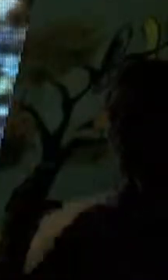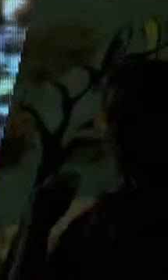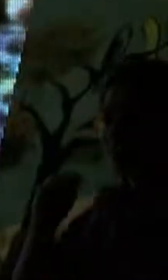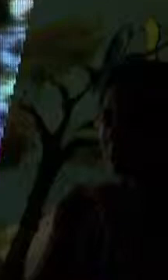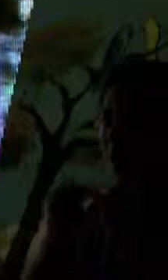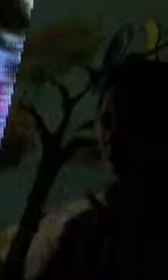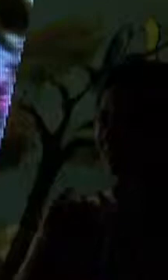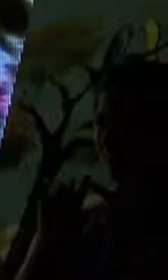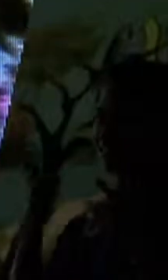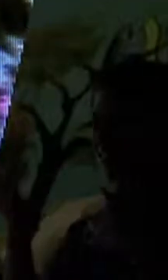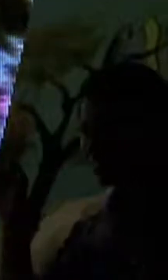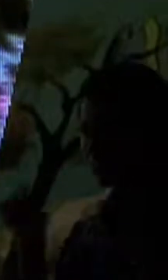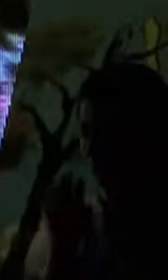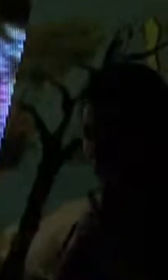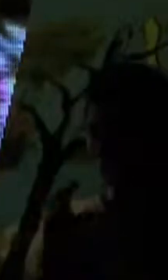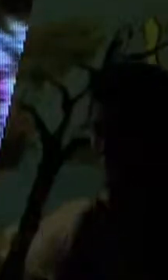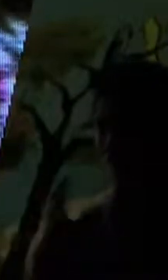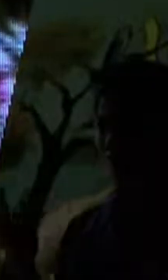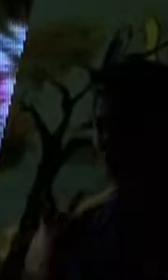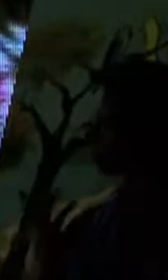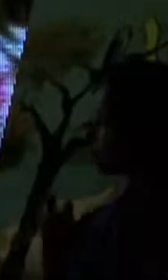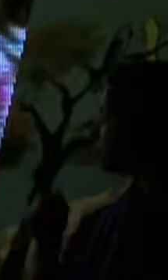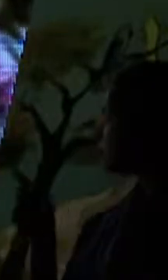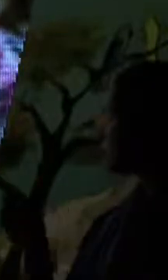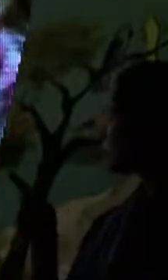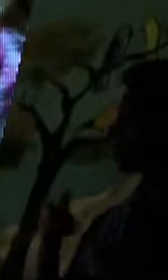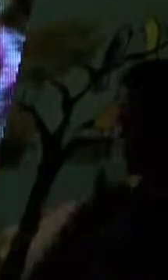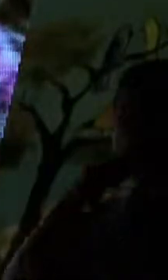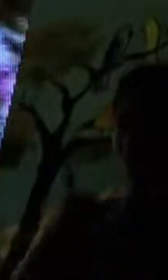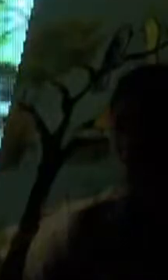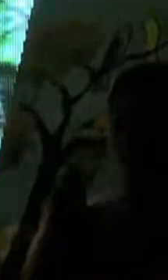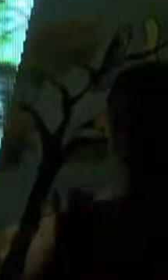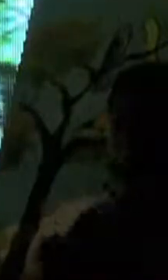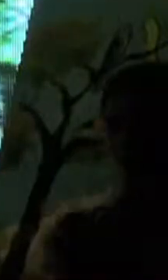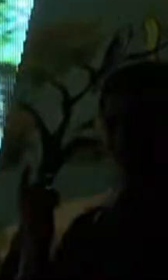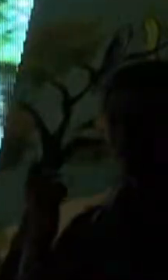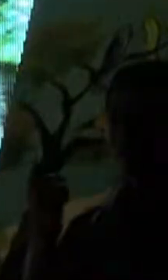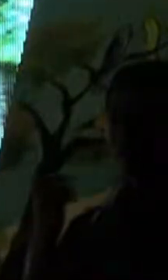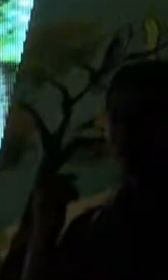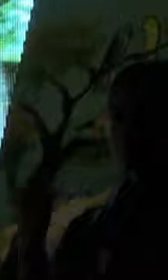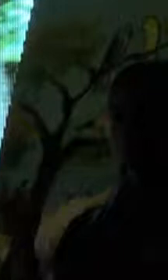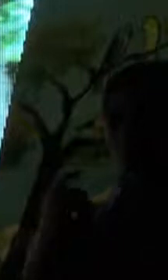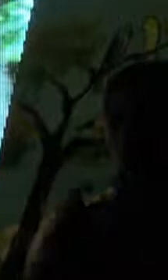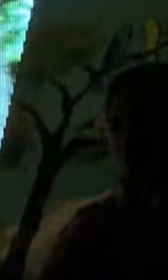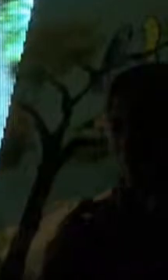I develop my dreams.